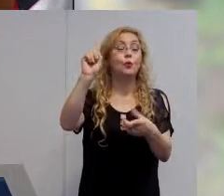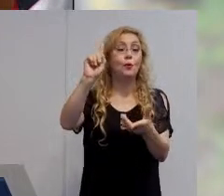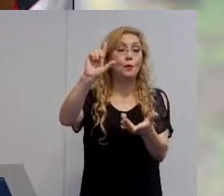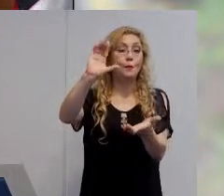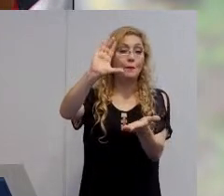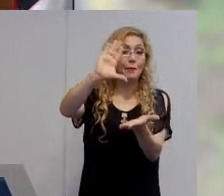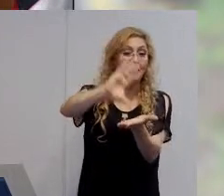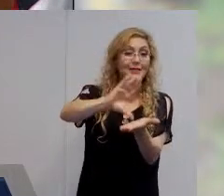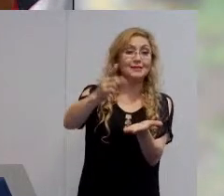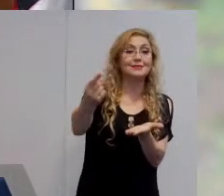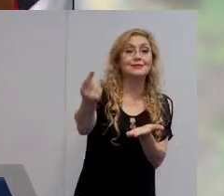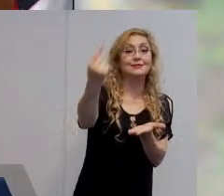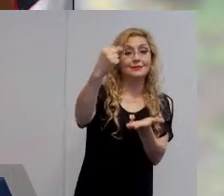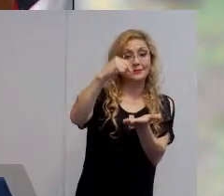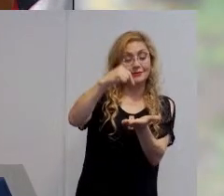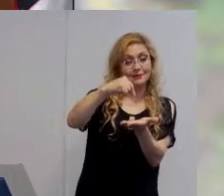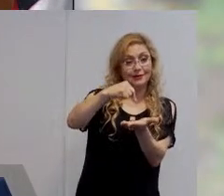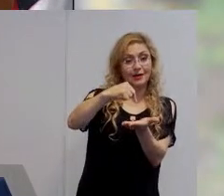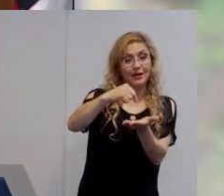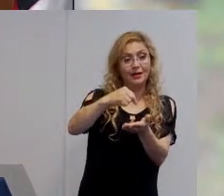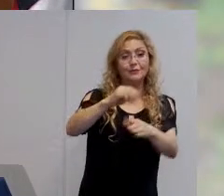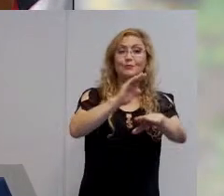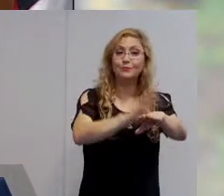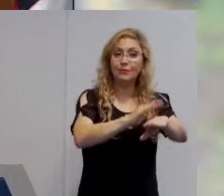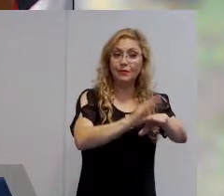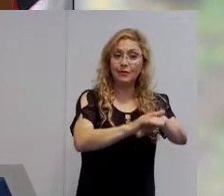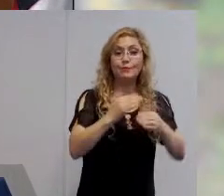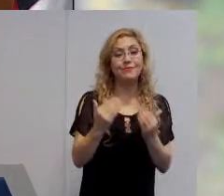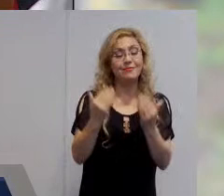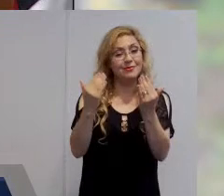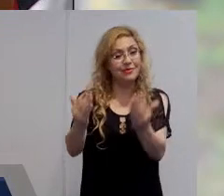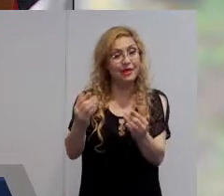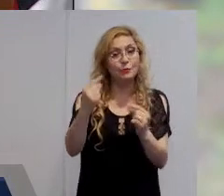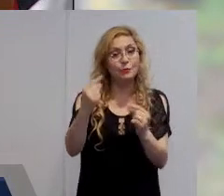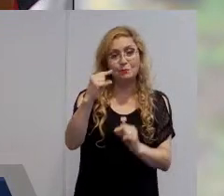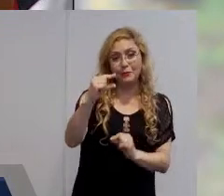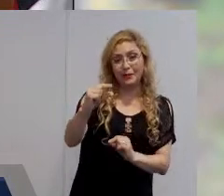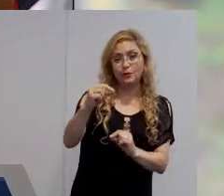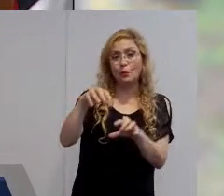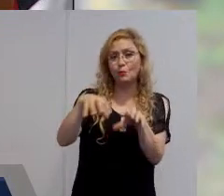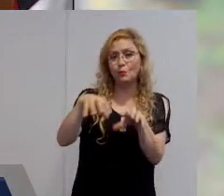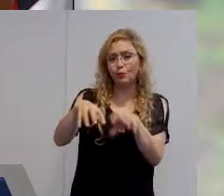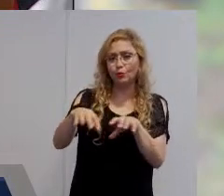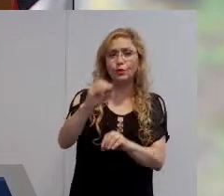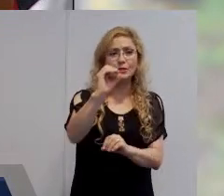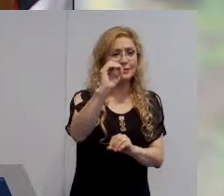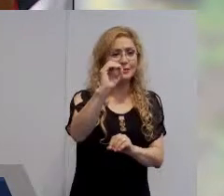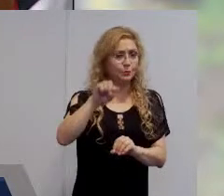raised for the import of these equipment, in addition to the